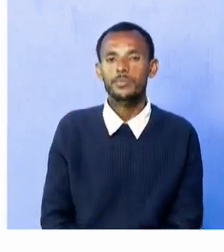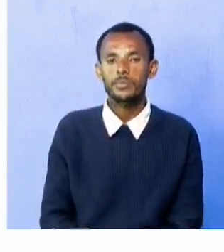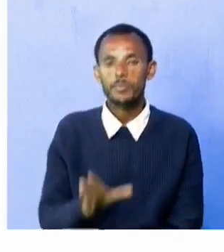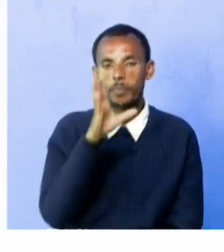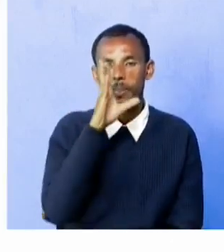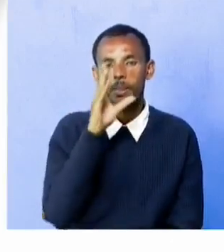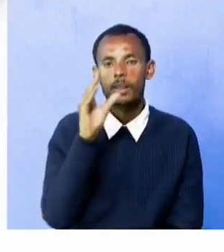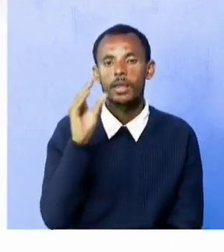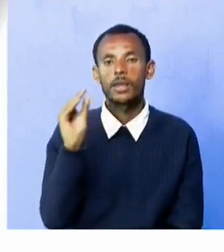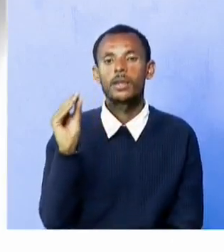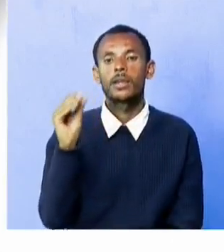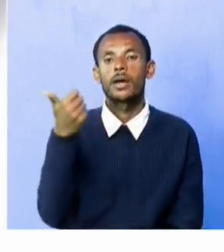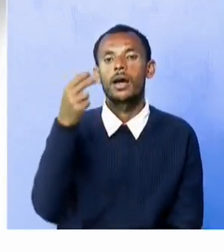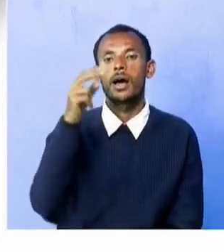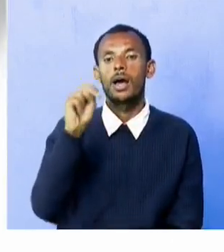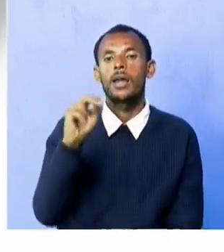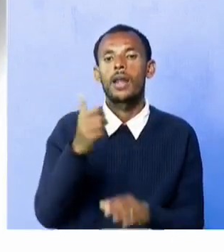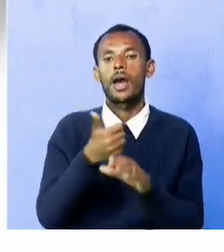and an arc.